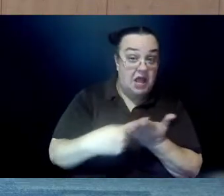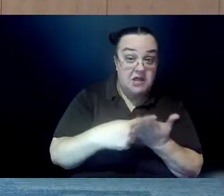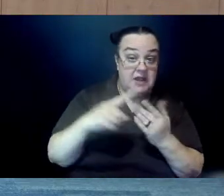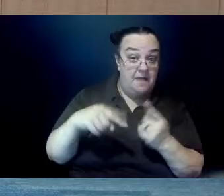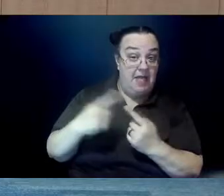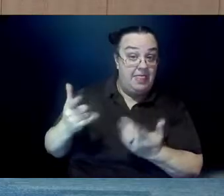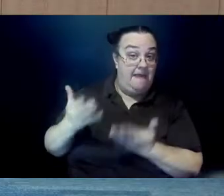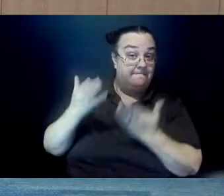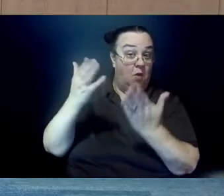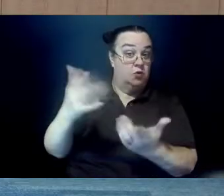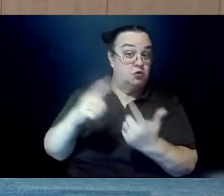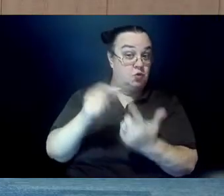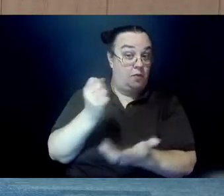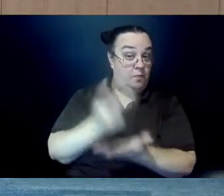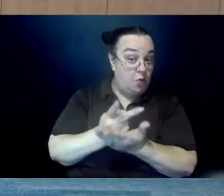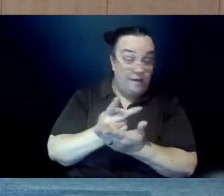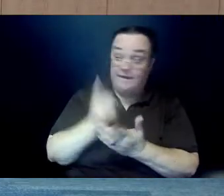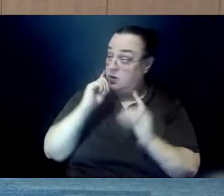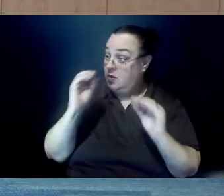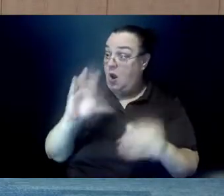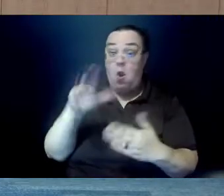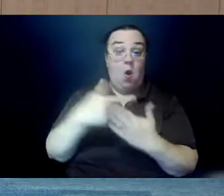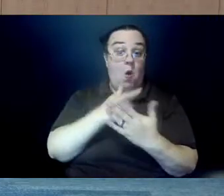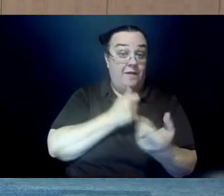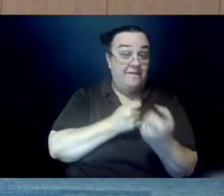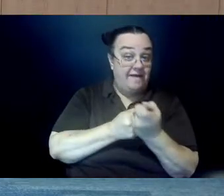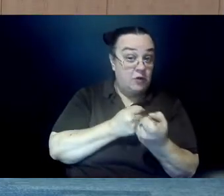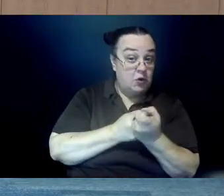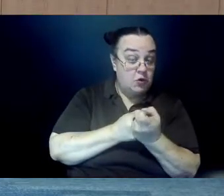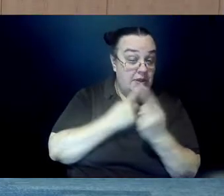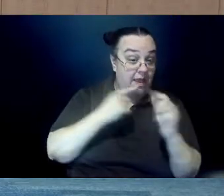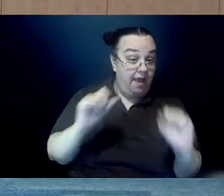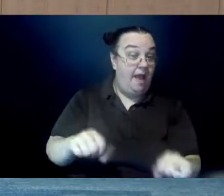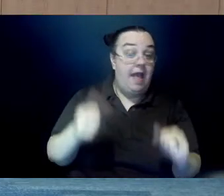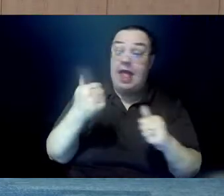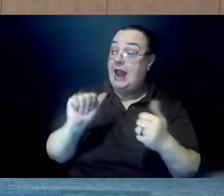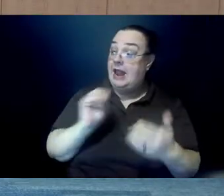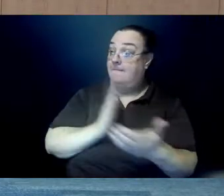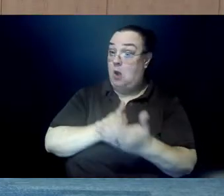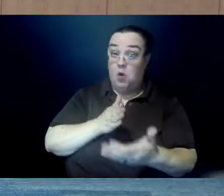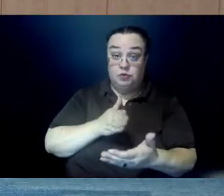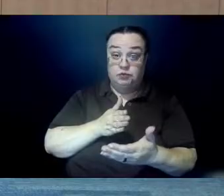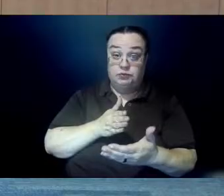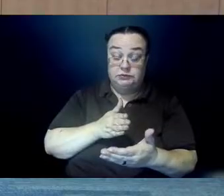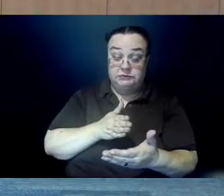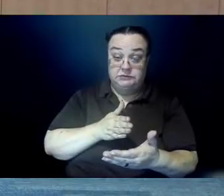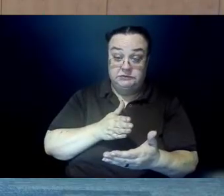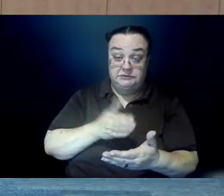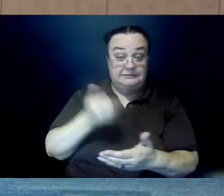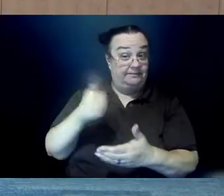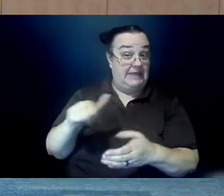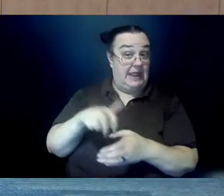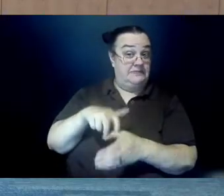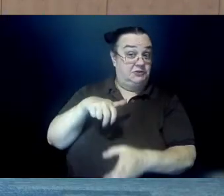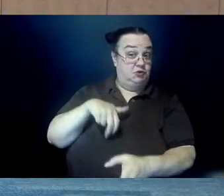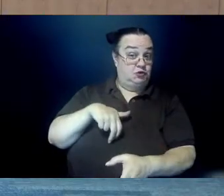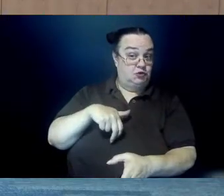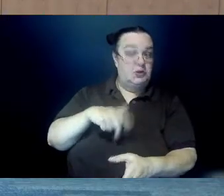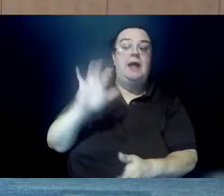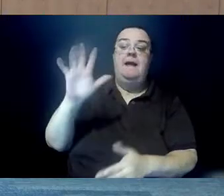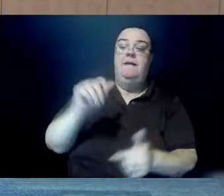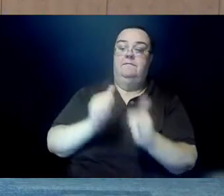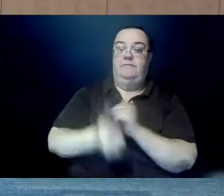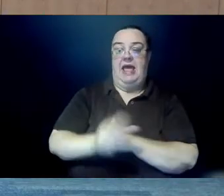approve the agenda? Hearing none, all those in favor say aye. Aye. Any opposed? Any abstentions? The motion passes